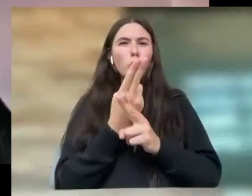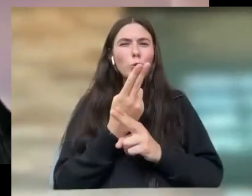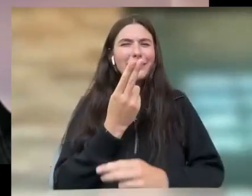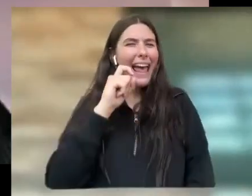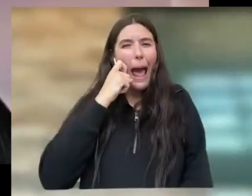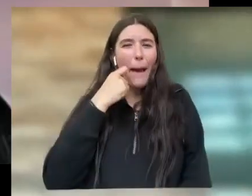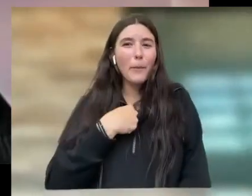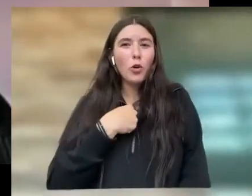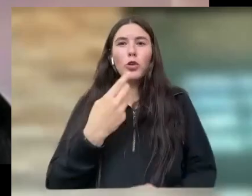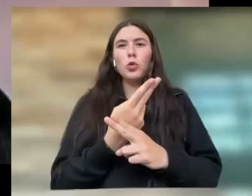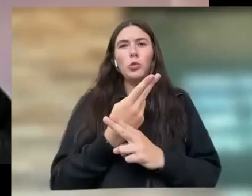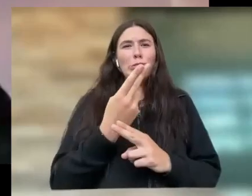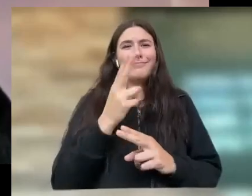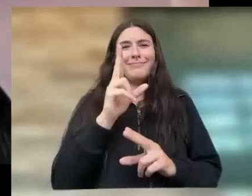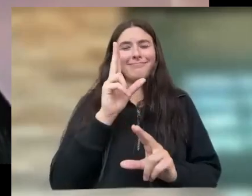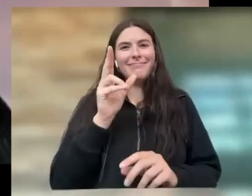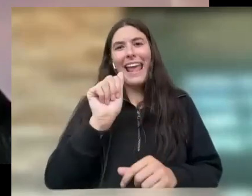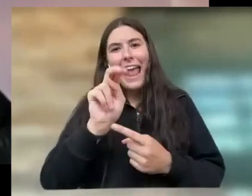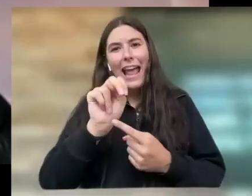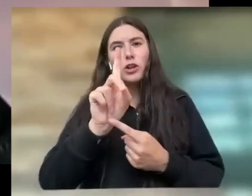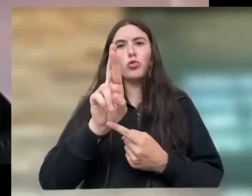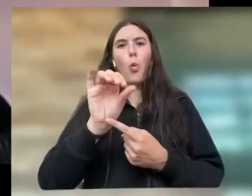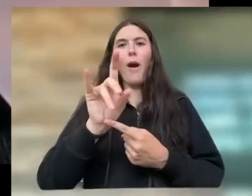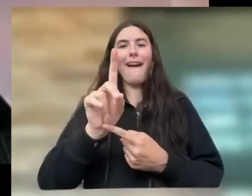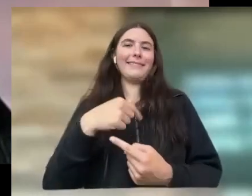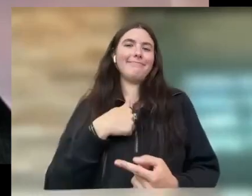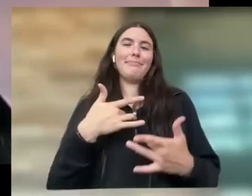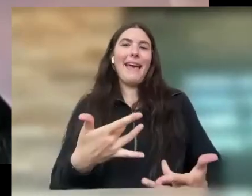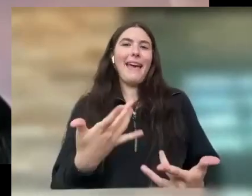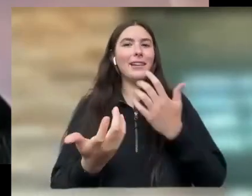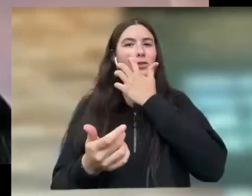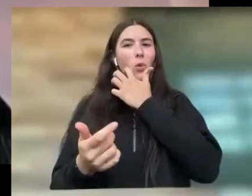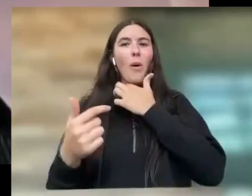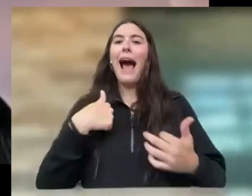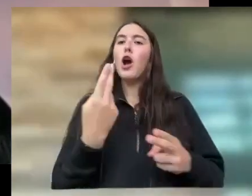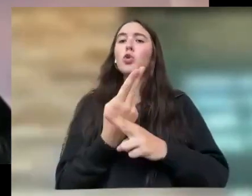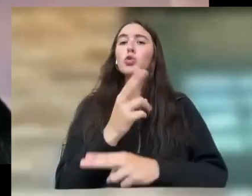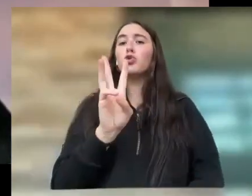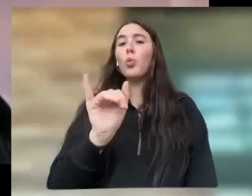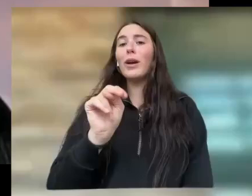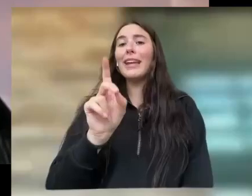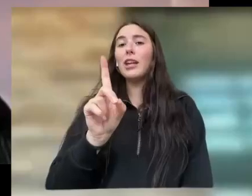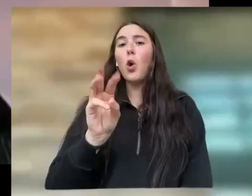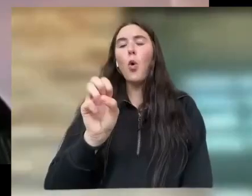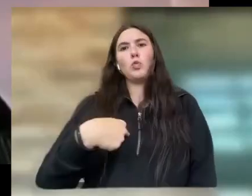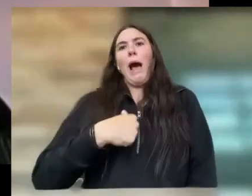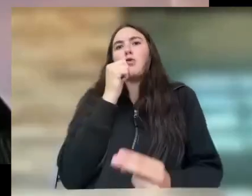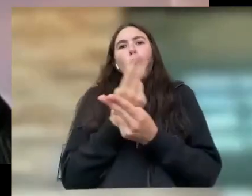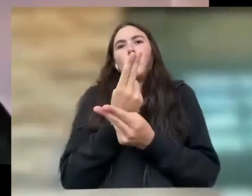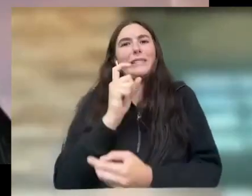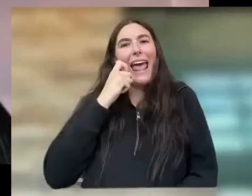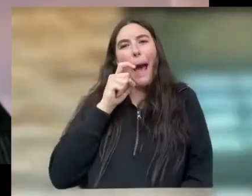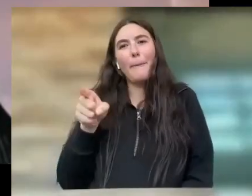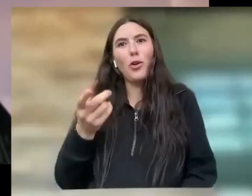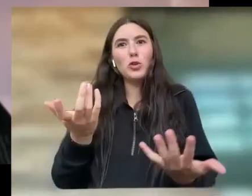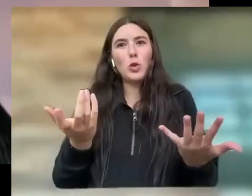iPhone in favor of Android devices for the very simple reason that I am a Windows user, and I found it incredibly difficult to get the two